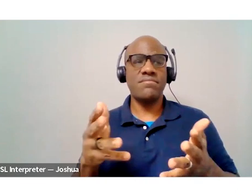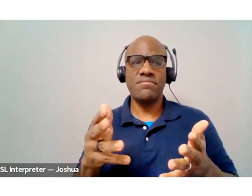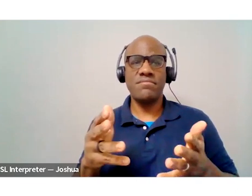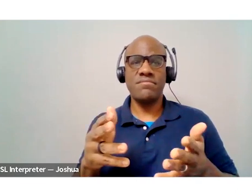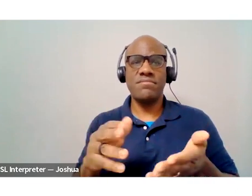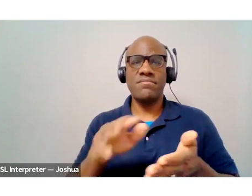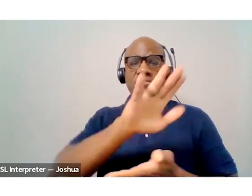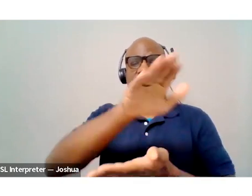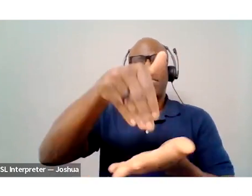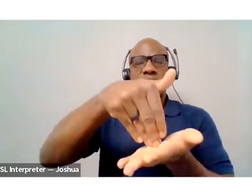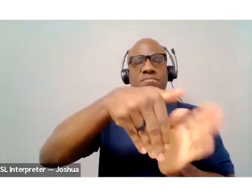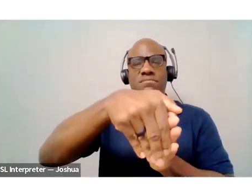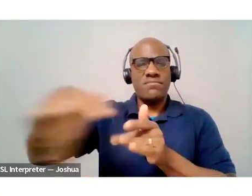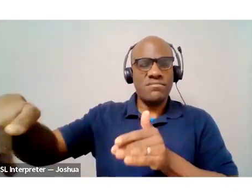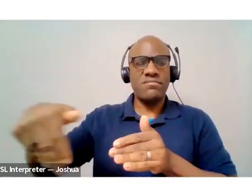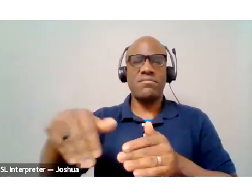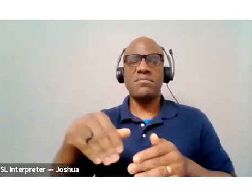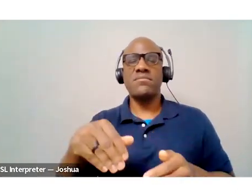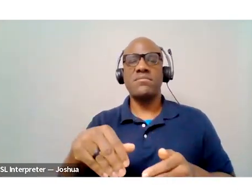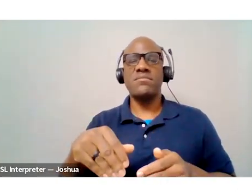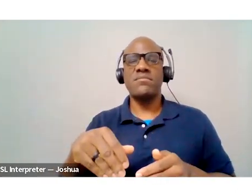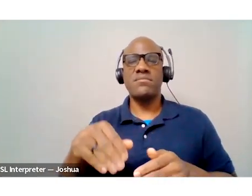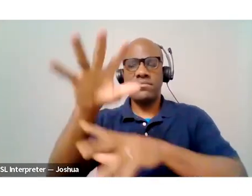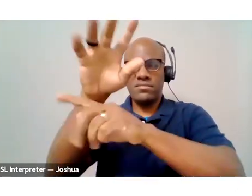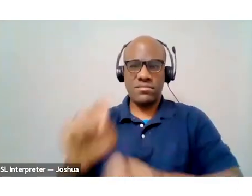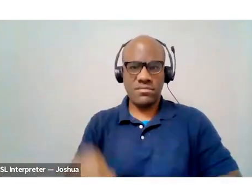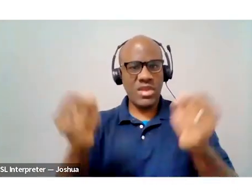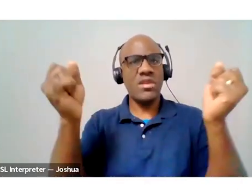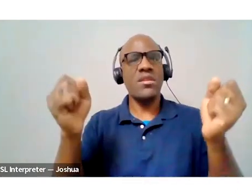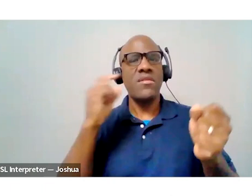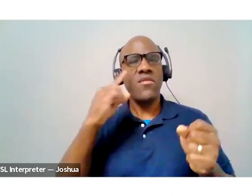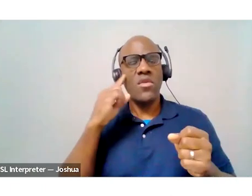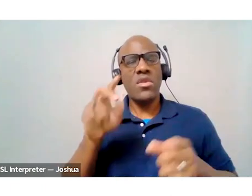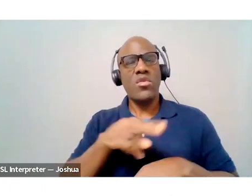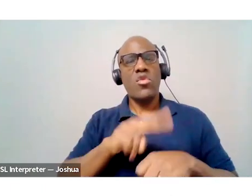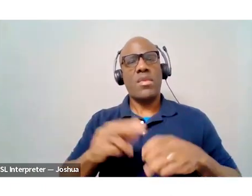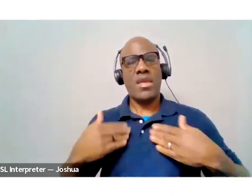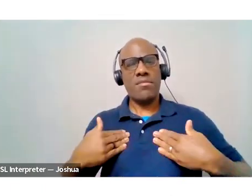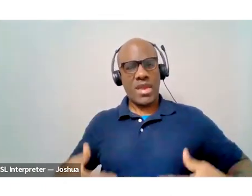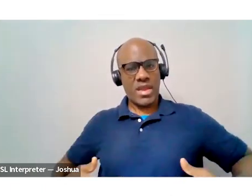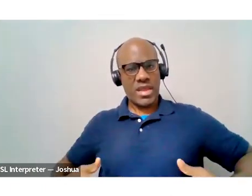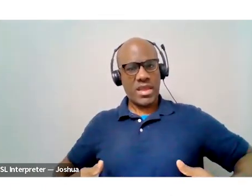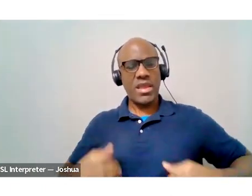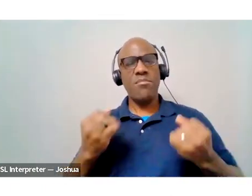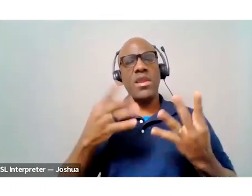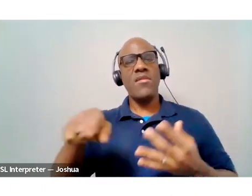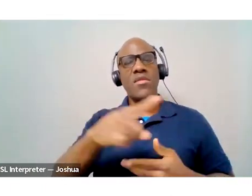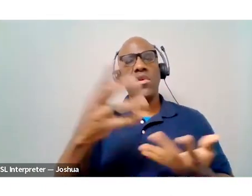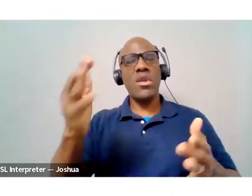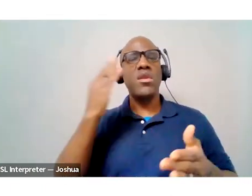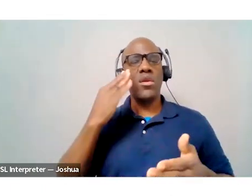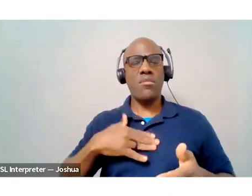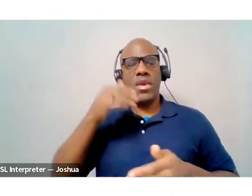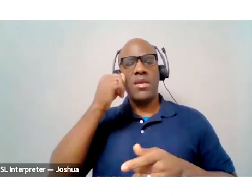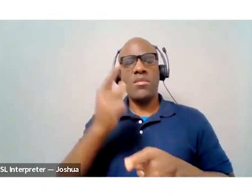normalized body. I'll say that, as a lot of you know, my brother is on the spectrum, and